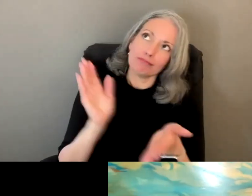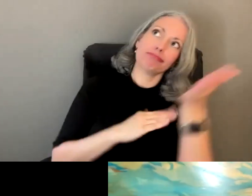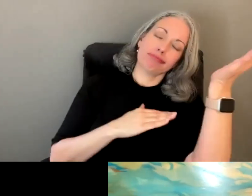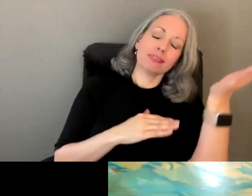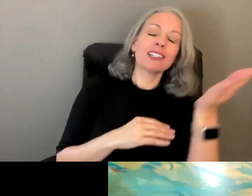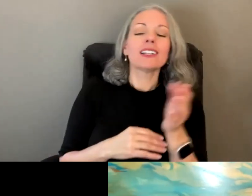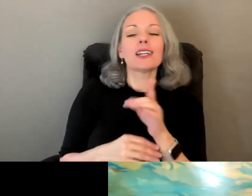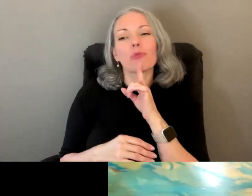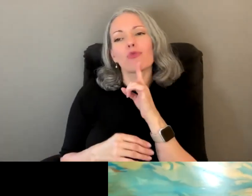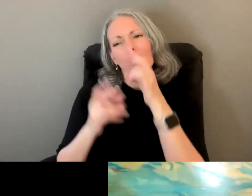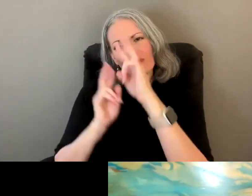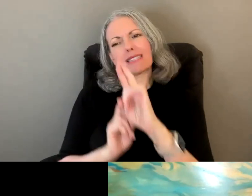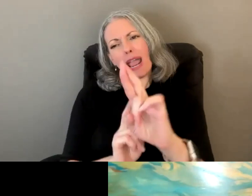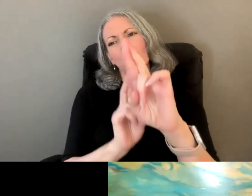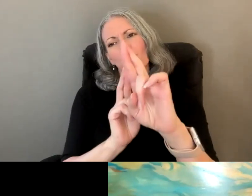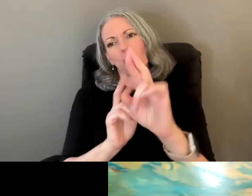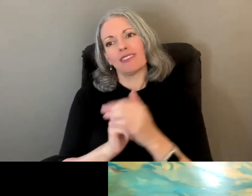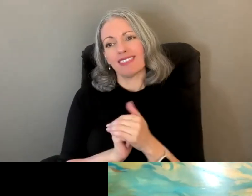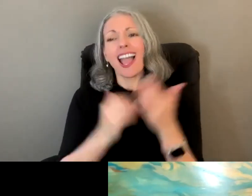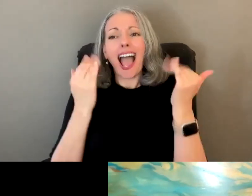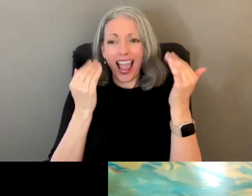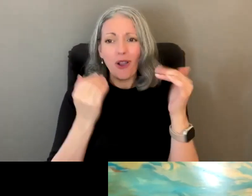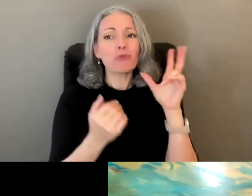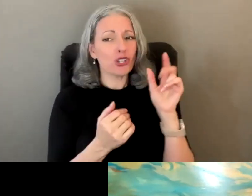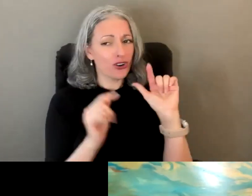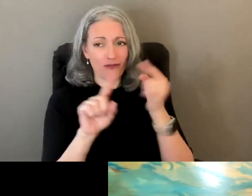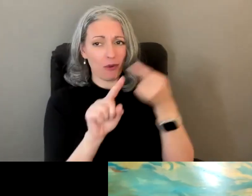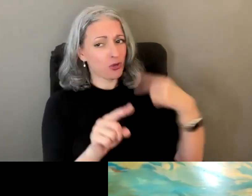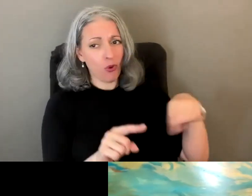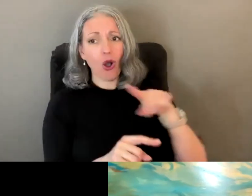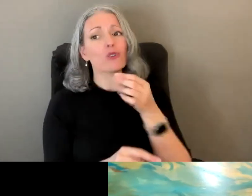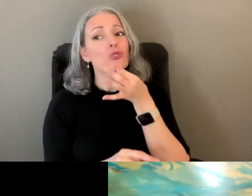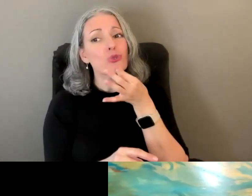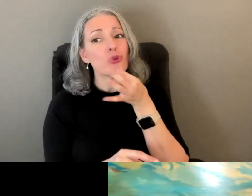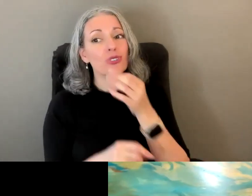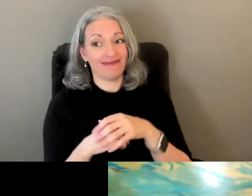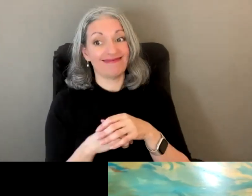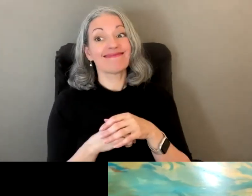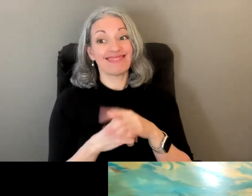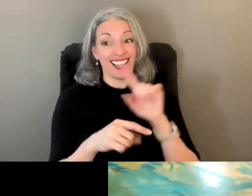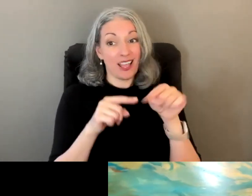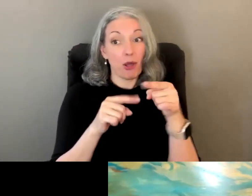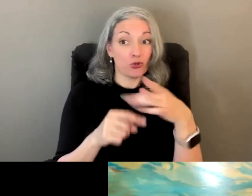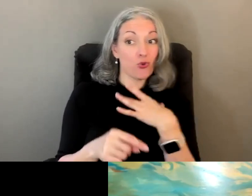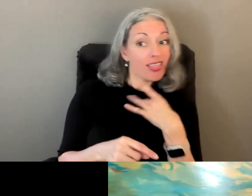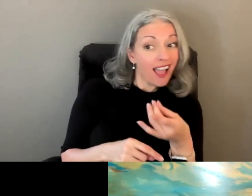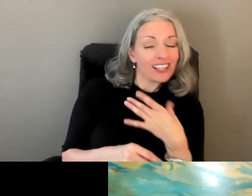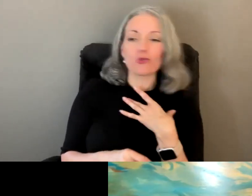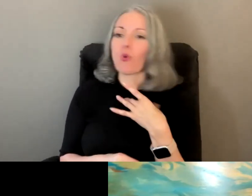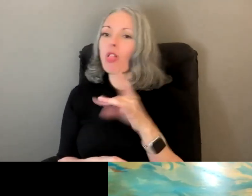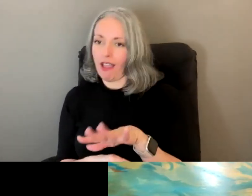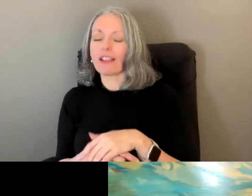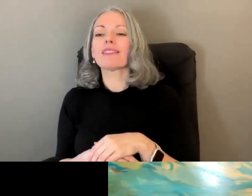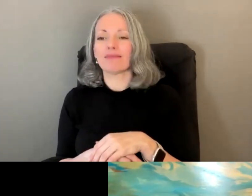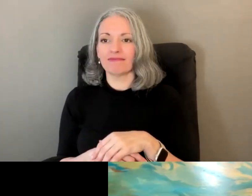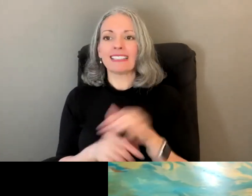certainly respect that. But yes, and I hope to be hearing from you all very soon, matter of hours, about what you like and don't like and what we